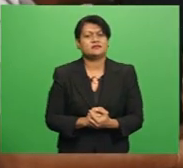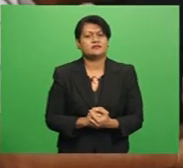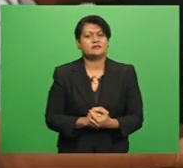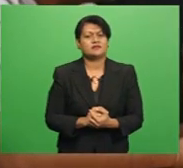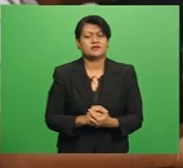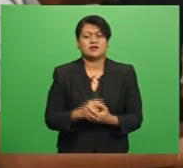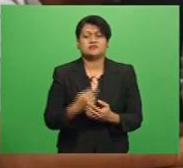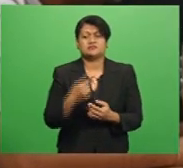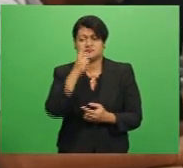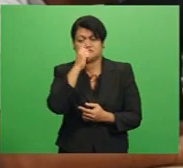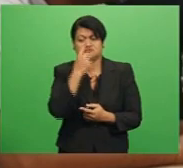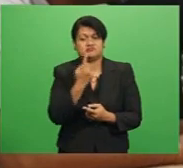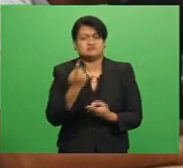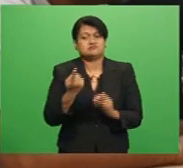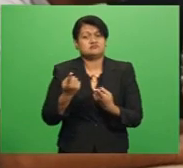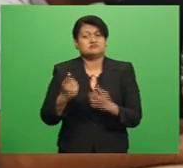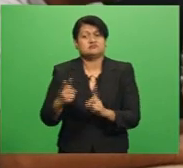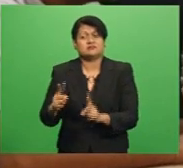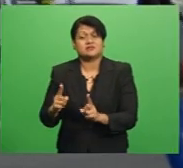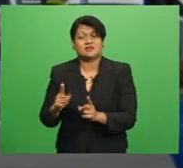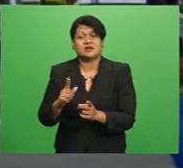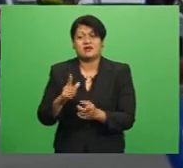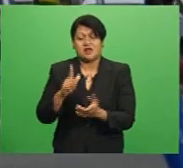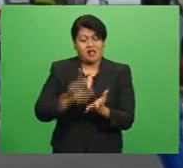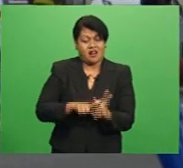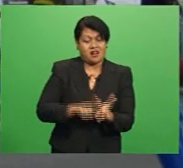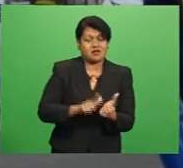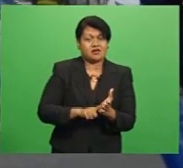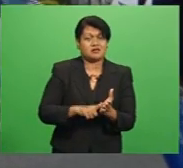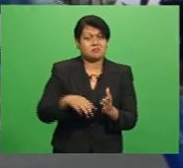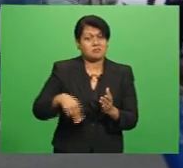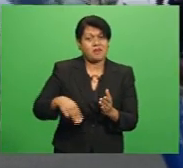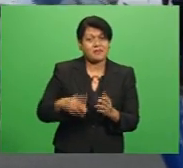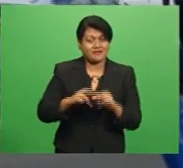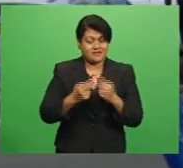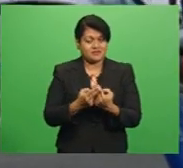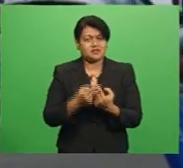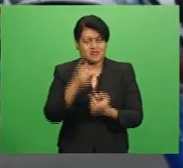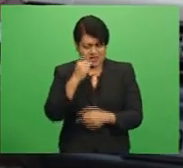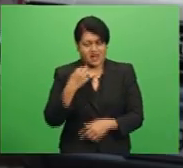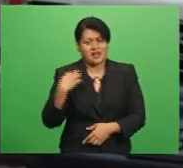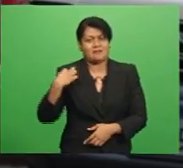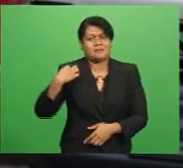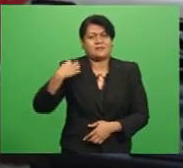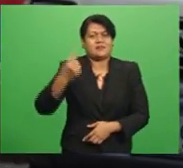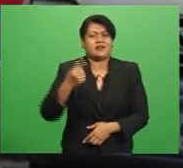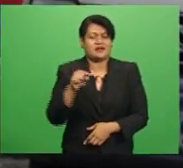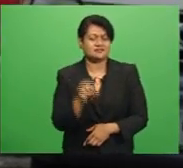passed away, their legal personal representatives can apply on their behalf for compensation.